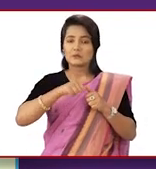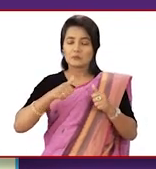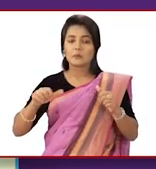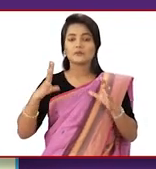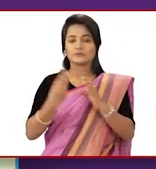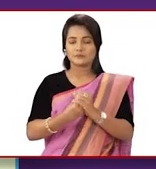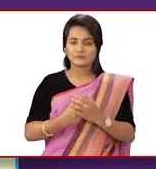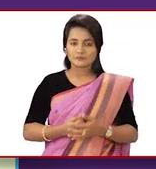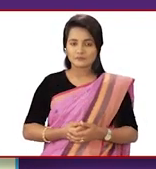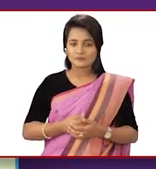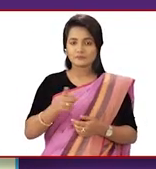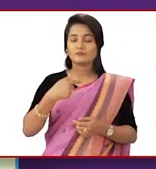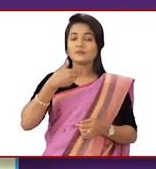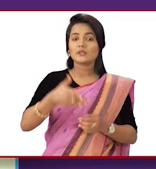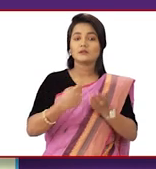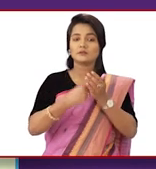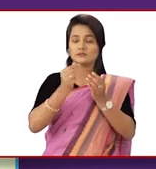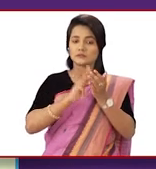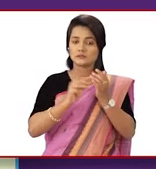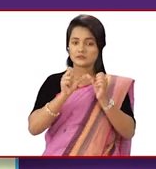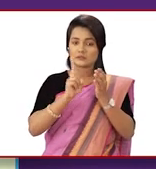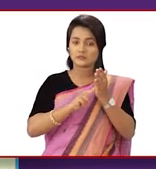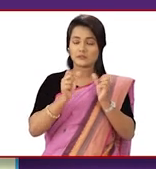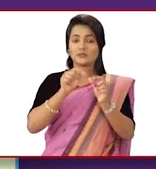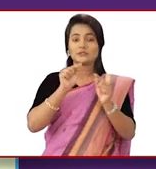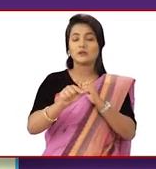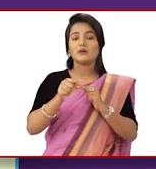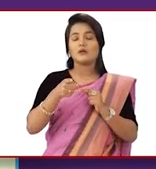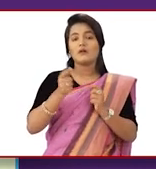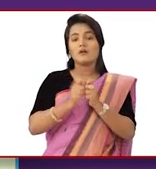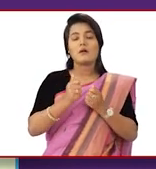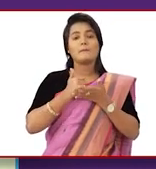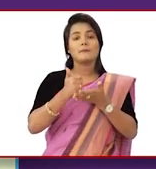sexism. So like Dr. Rumana said there, she was very privileged in having,